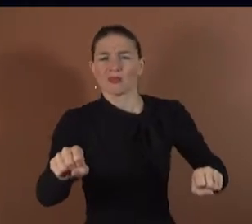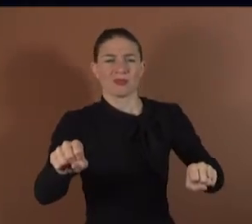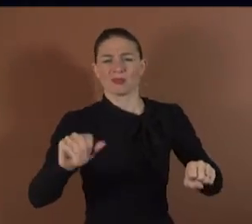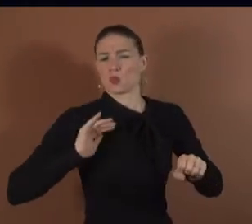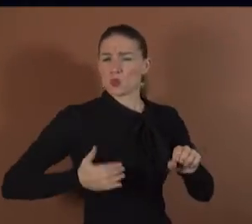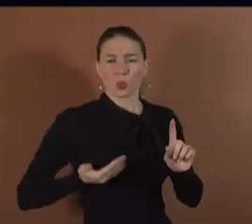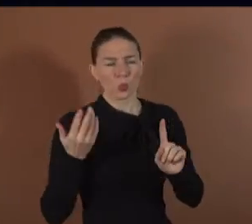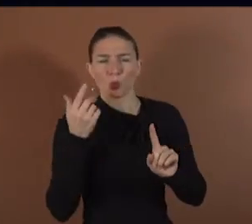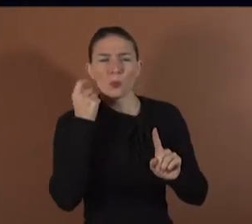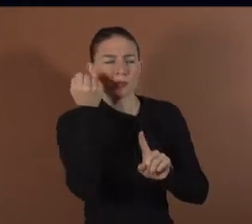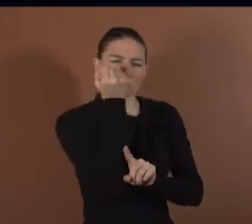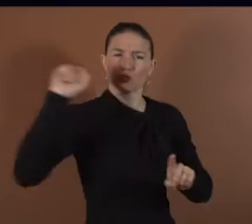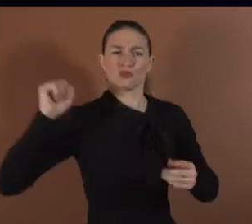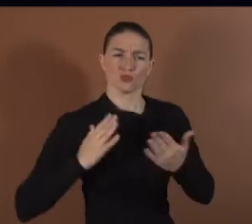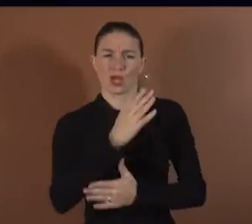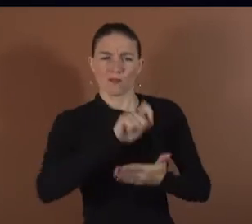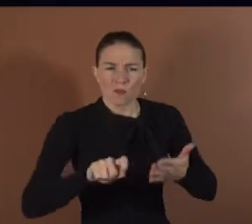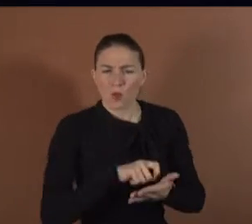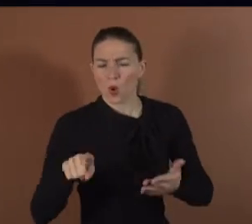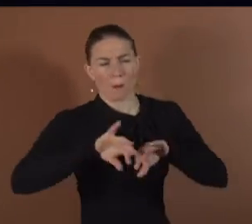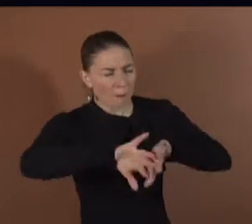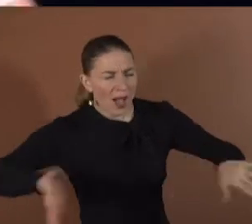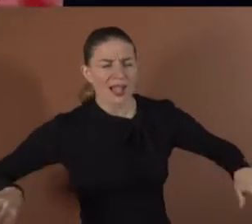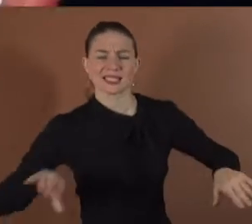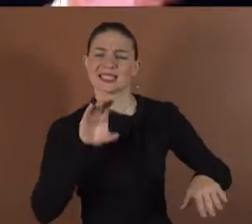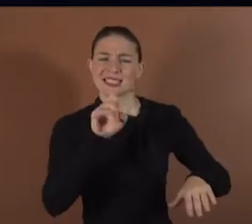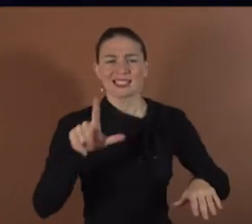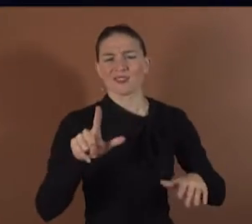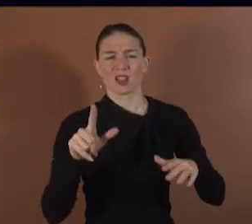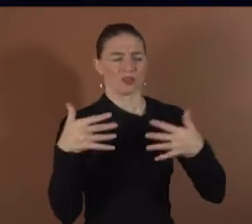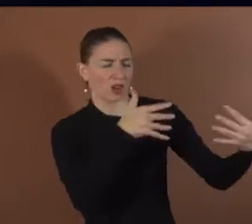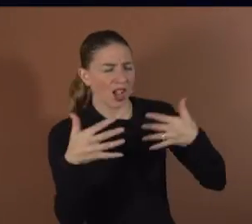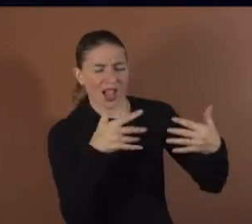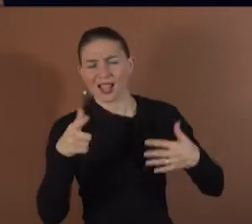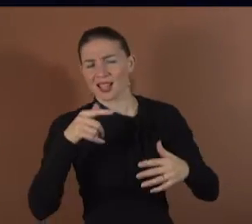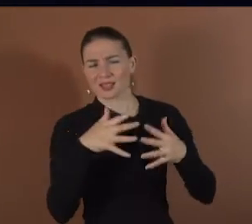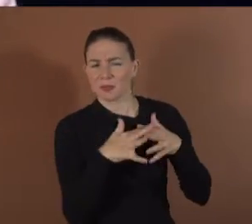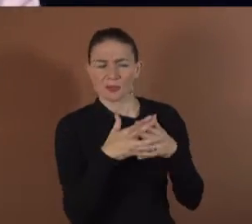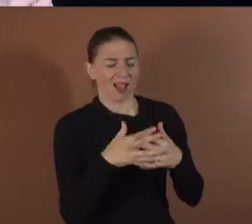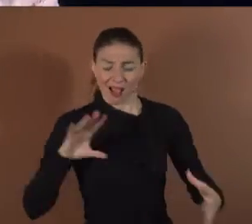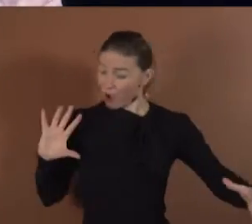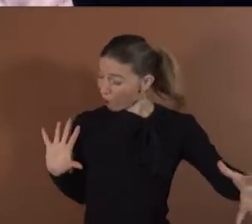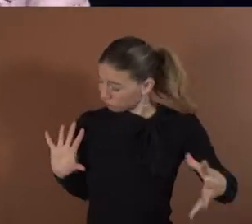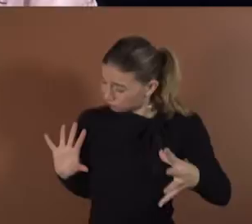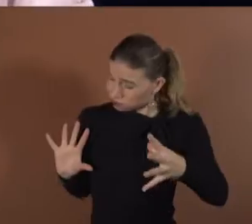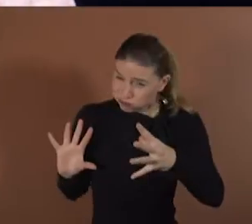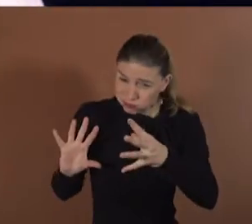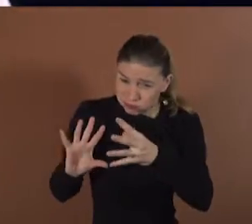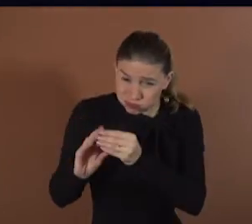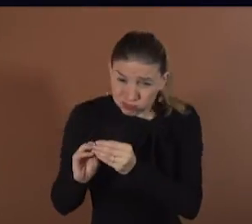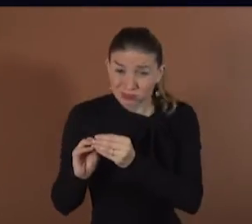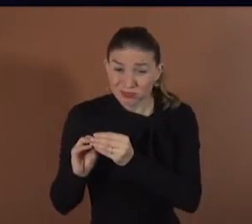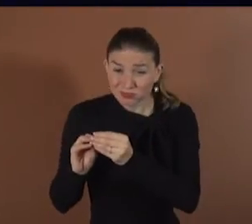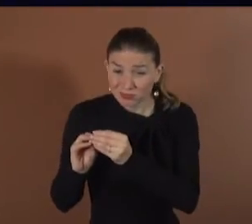women's right to vote, apartheid, civil rights in the United States. Combine all those struggles, and actually climate change is